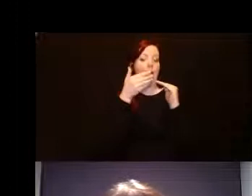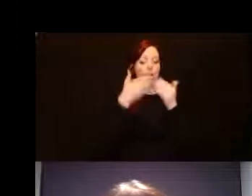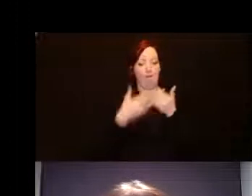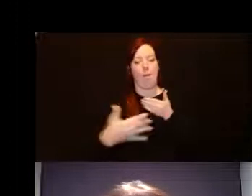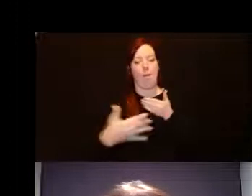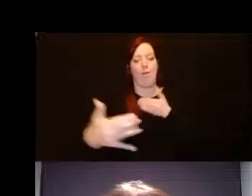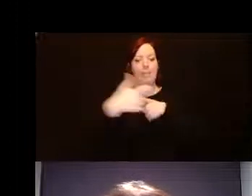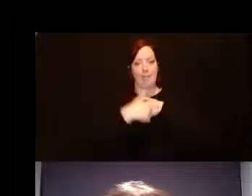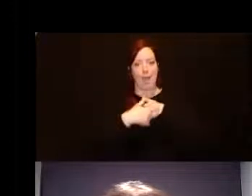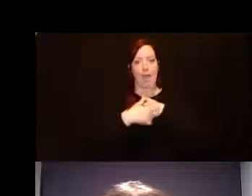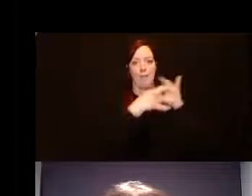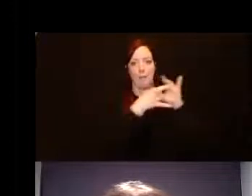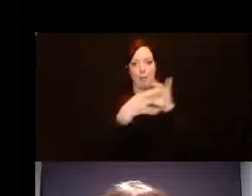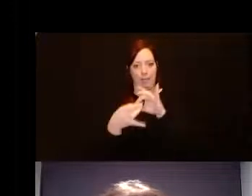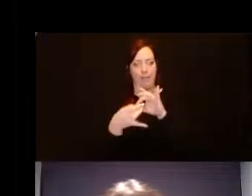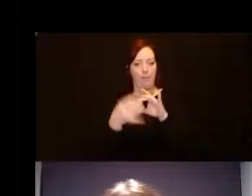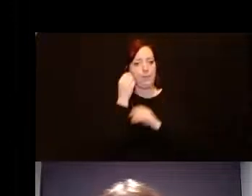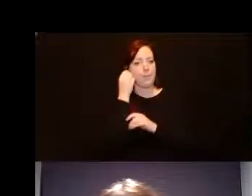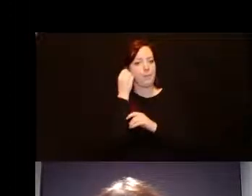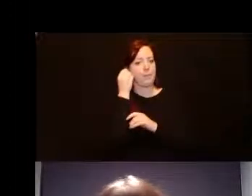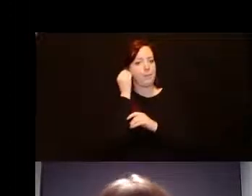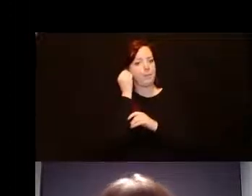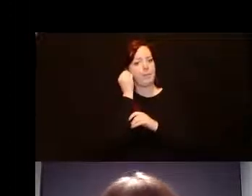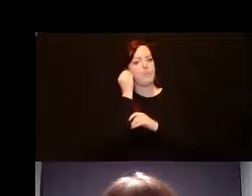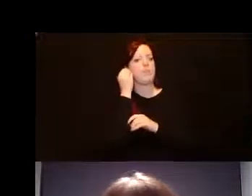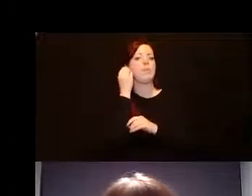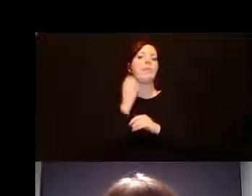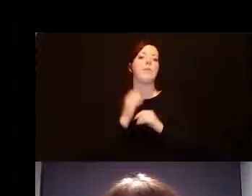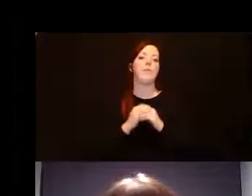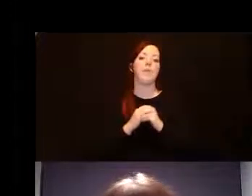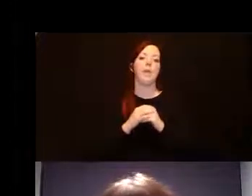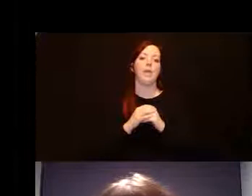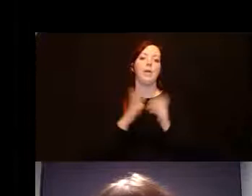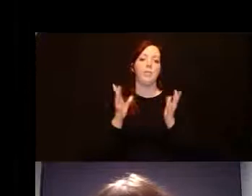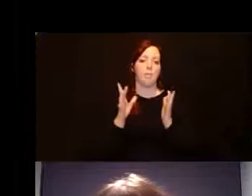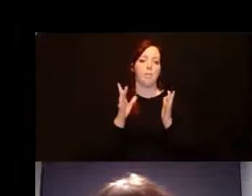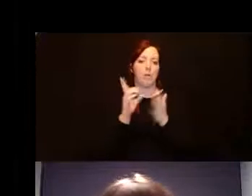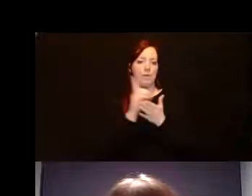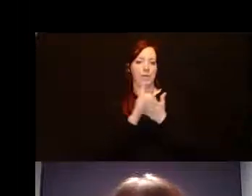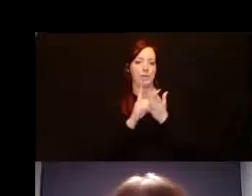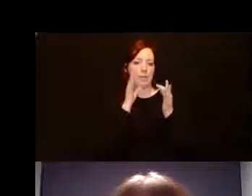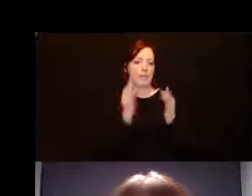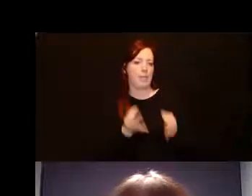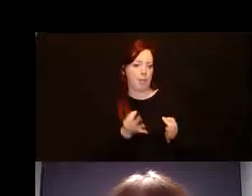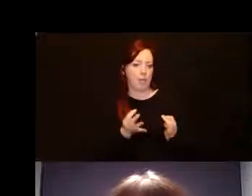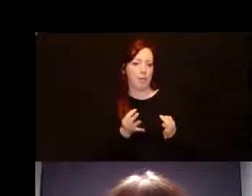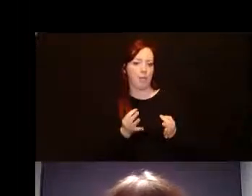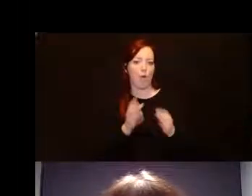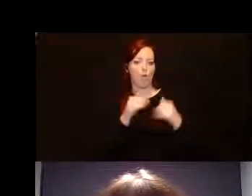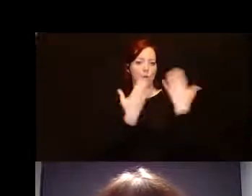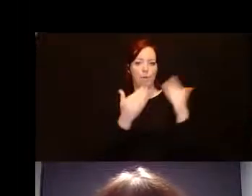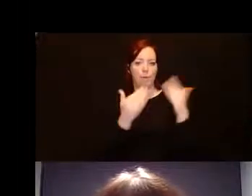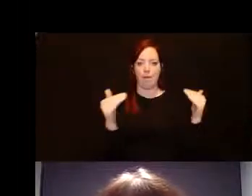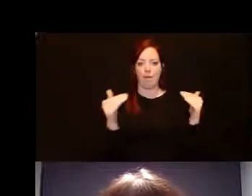And we define the recommended levels of safety doses, or what we